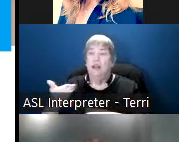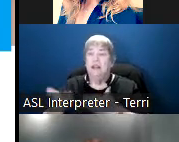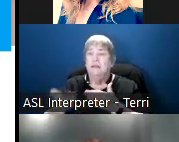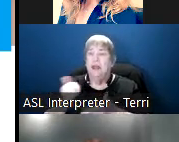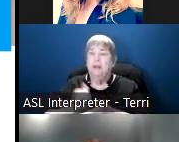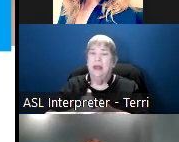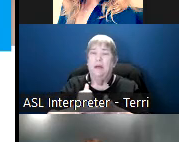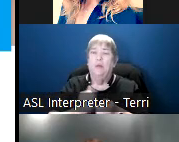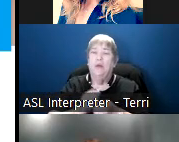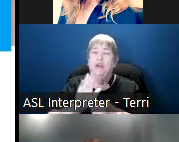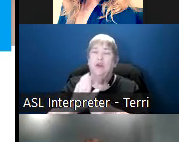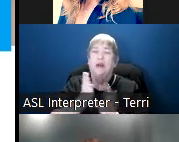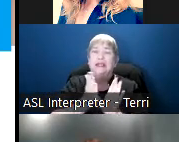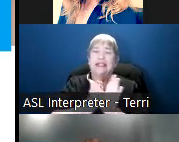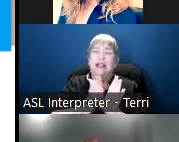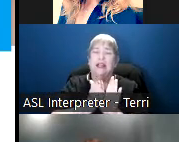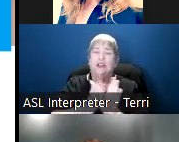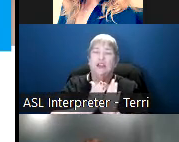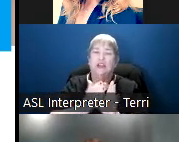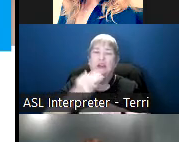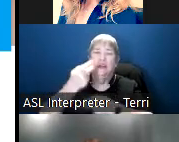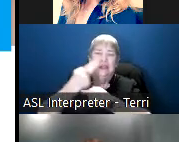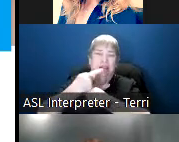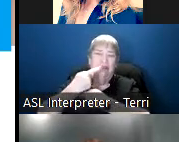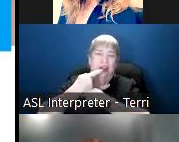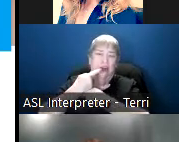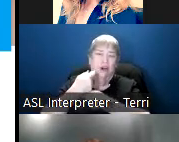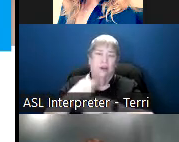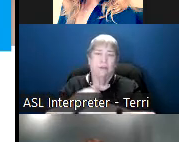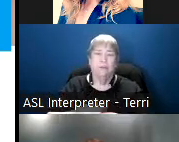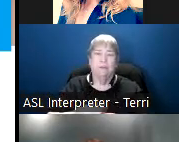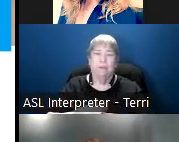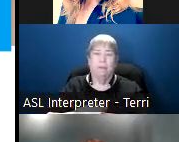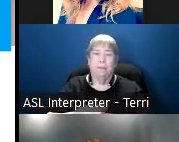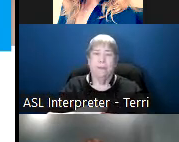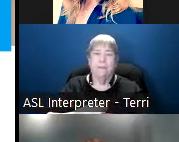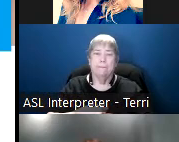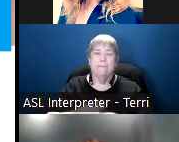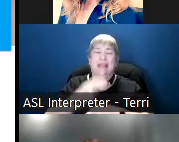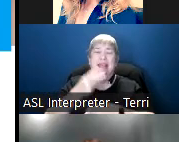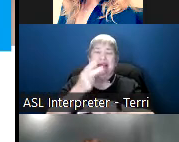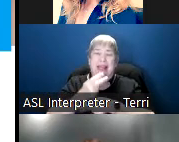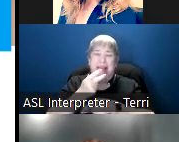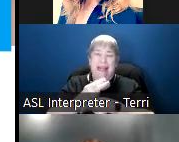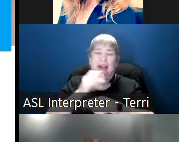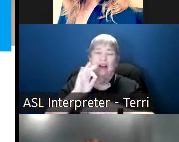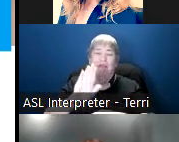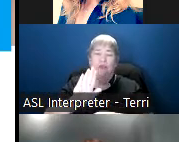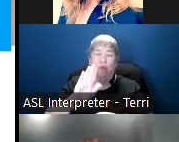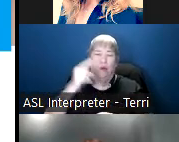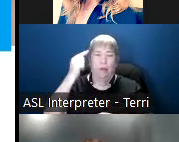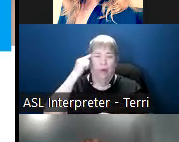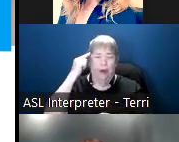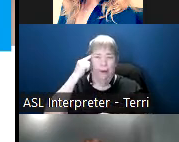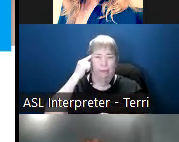with your psychological self-care. So taking care of your brain. I think,